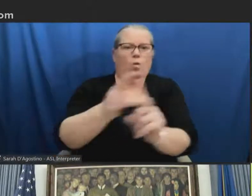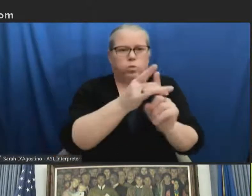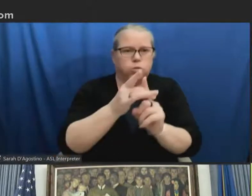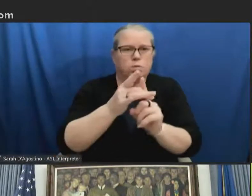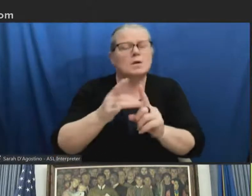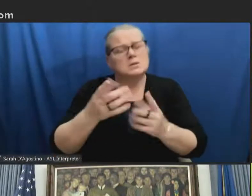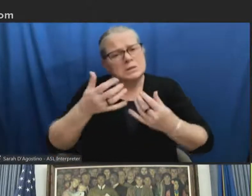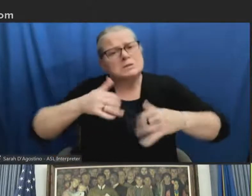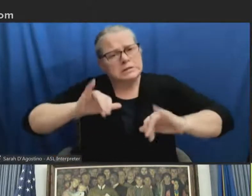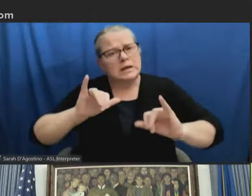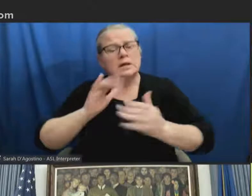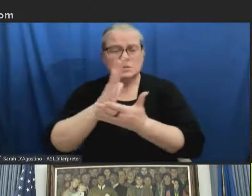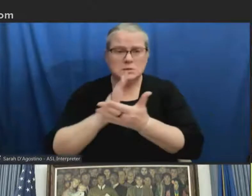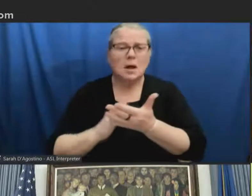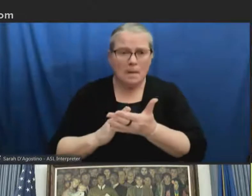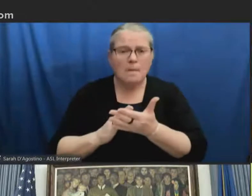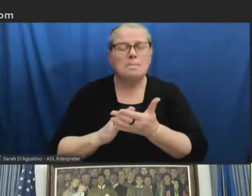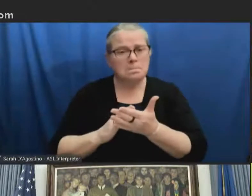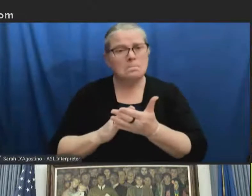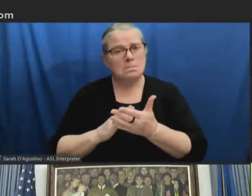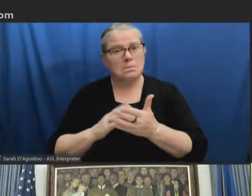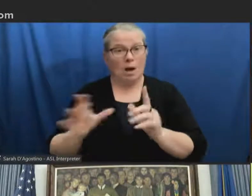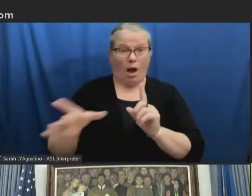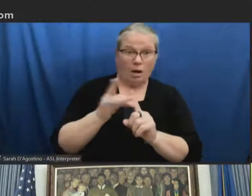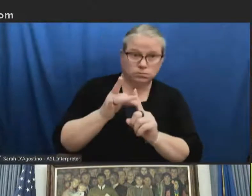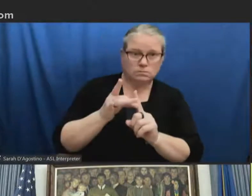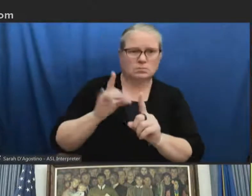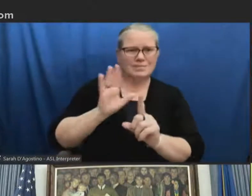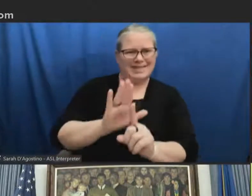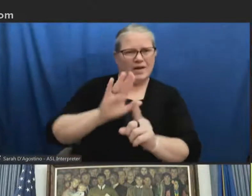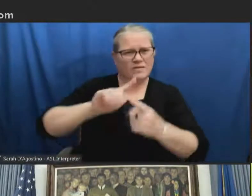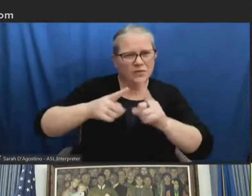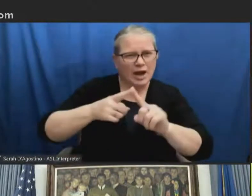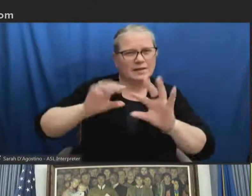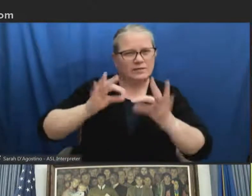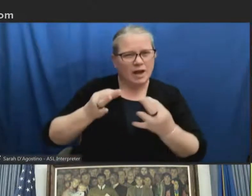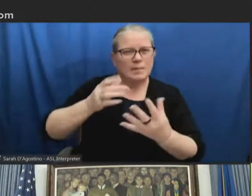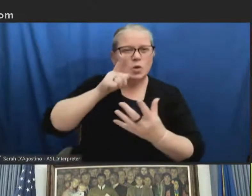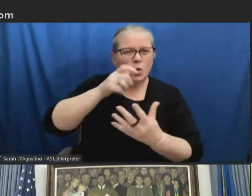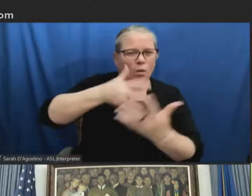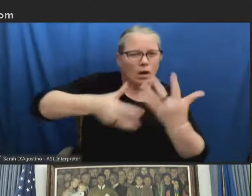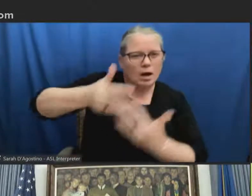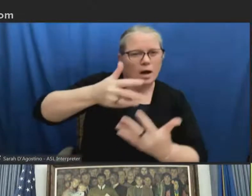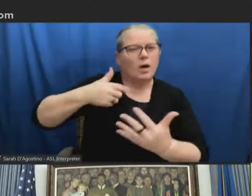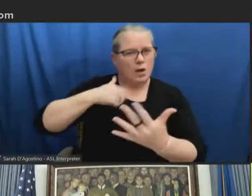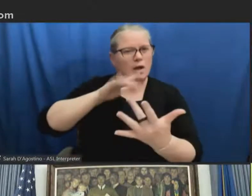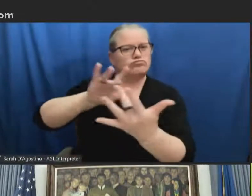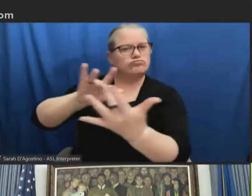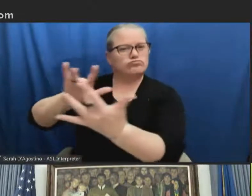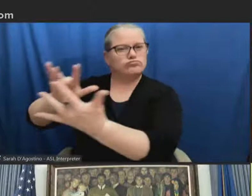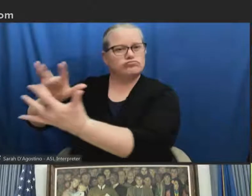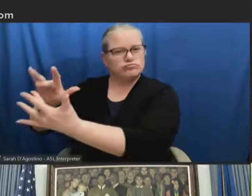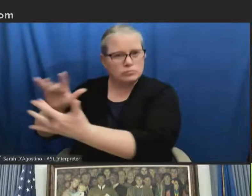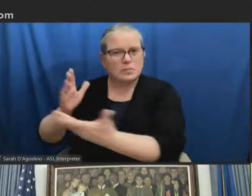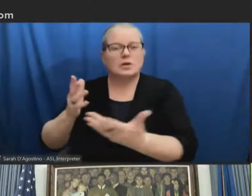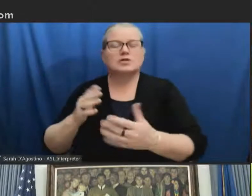think, one thing I want people to remember is that as we move forward in this illness, and it is becoming more of an endemic